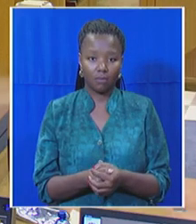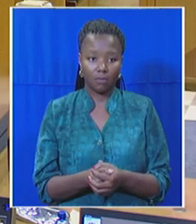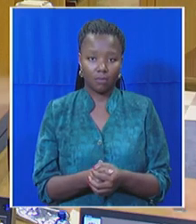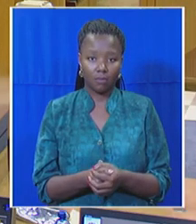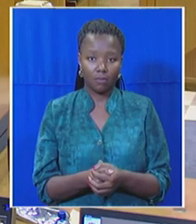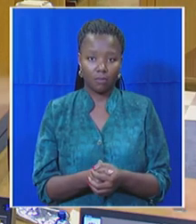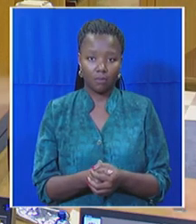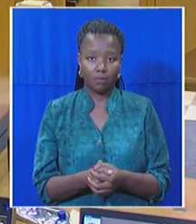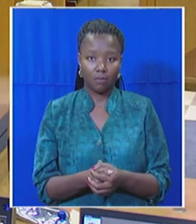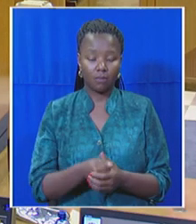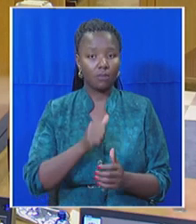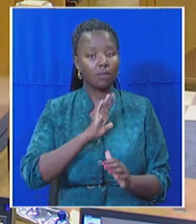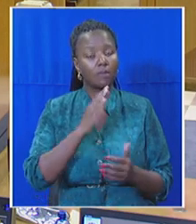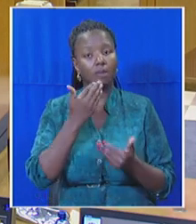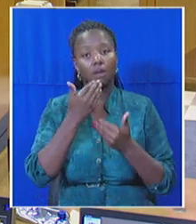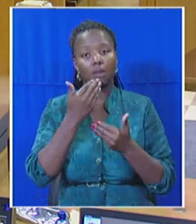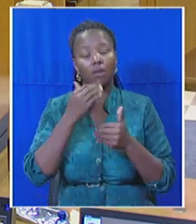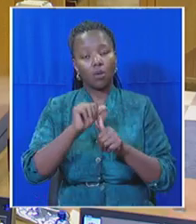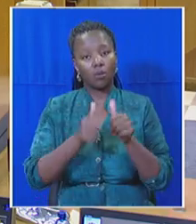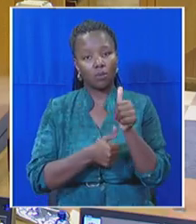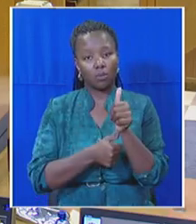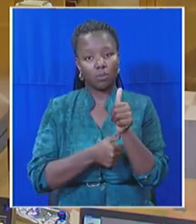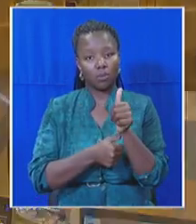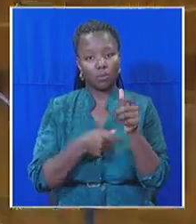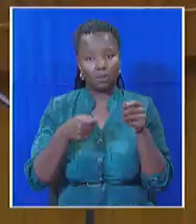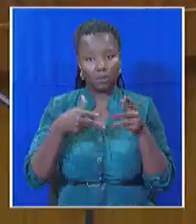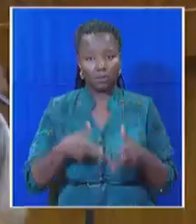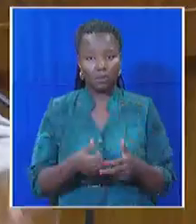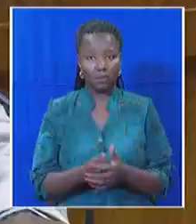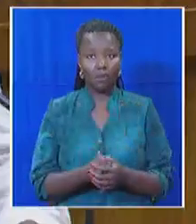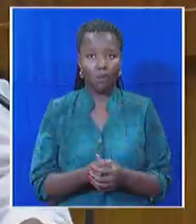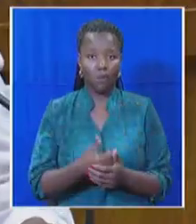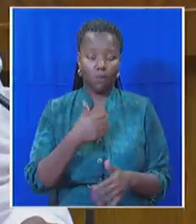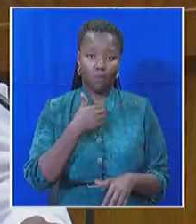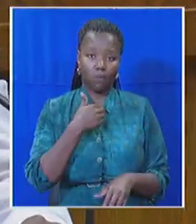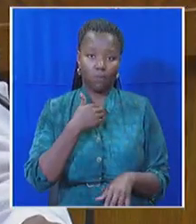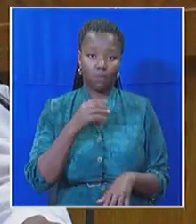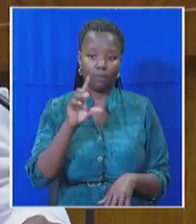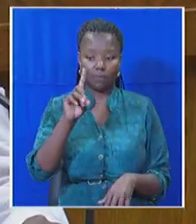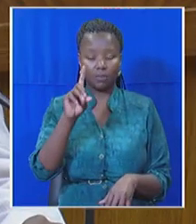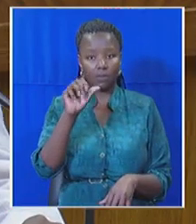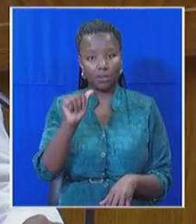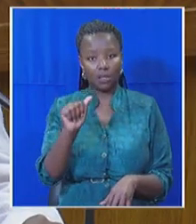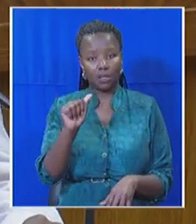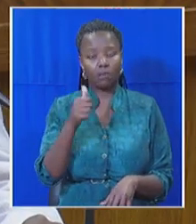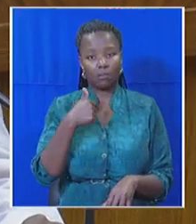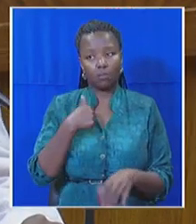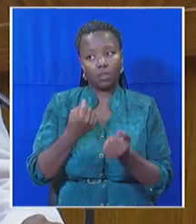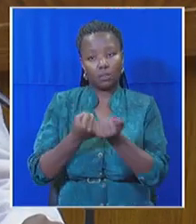Thank you very much, Deputy Speaker. The Democratic Alliance would like to support the